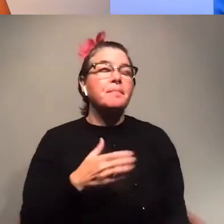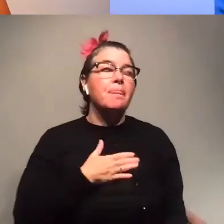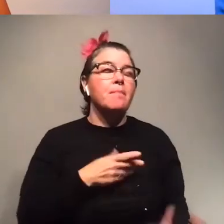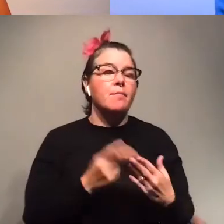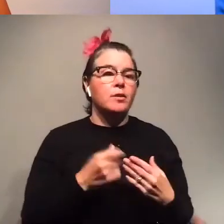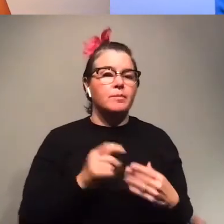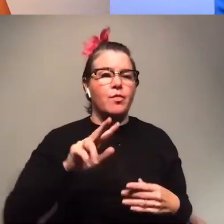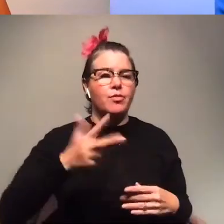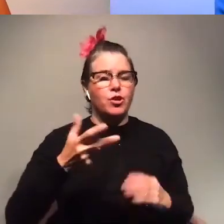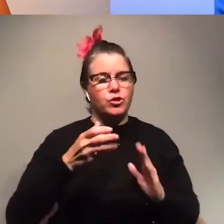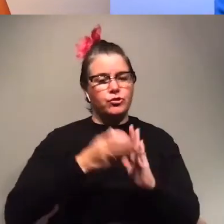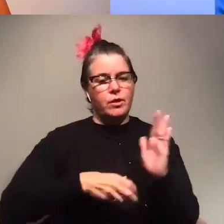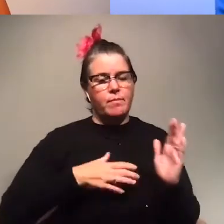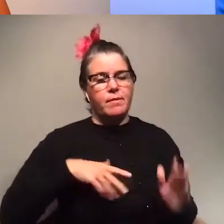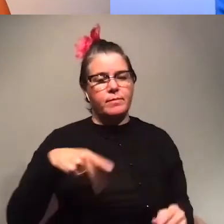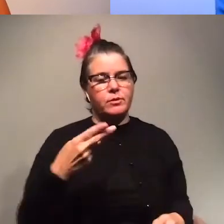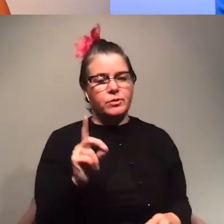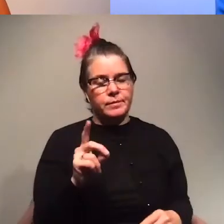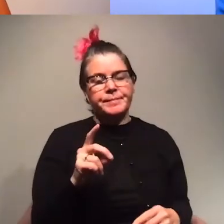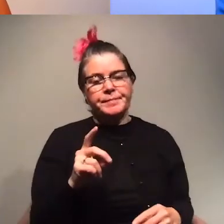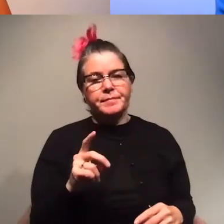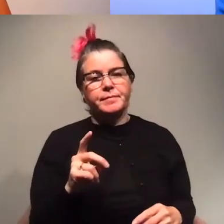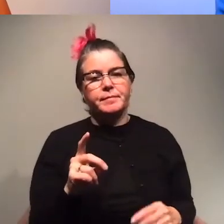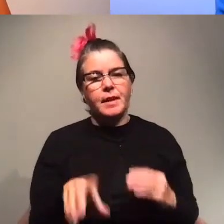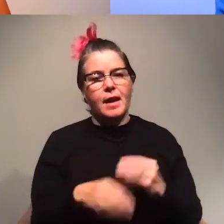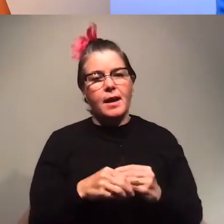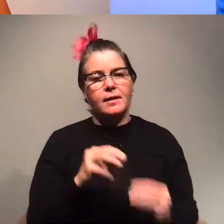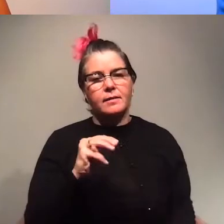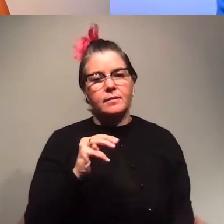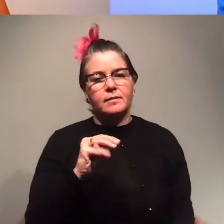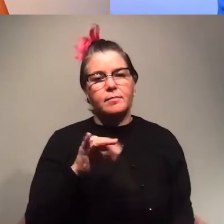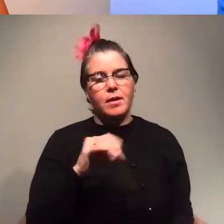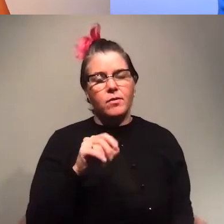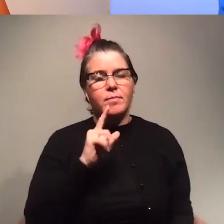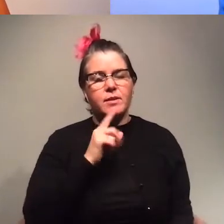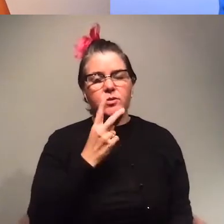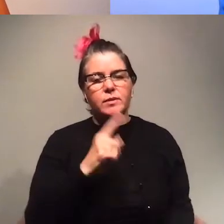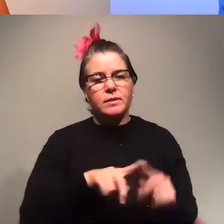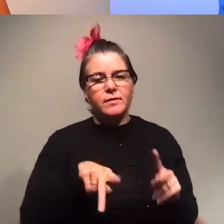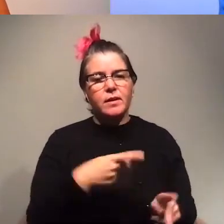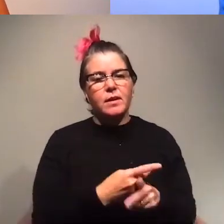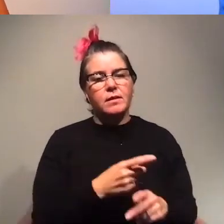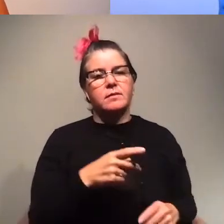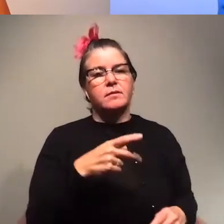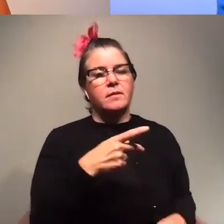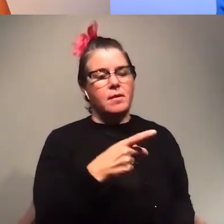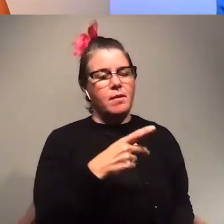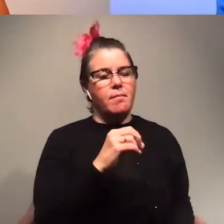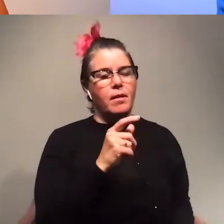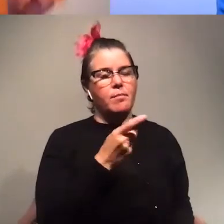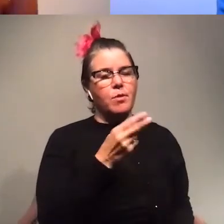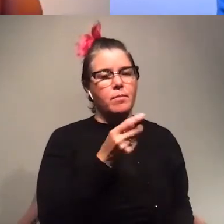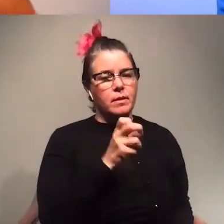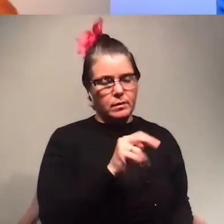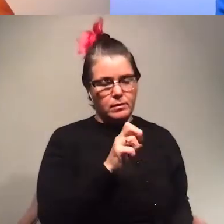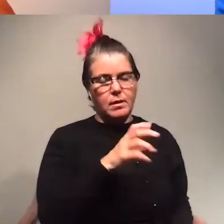third chapter for my PhD. We added microplastics, 2 different kinds, a polypropylene and a polyurethane, to the box to